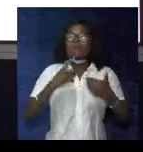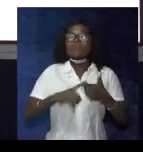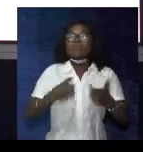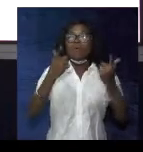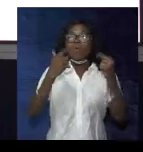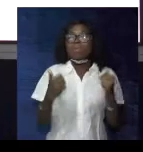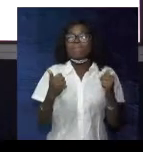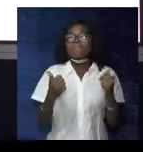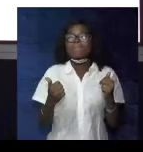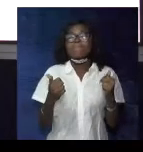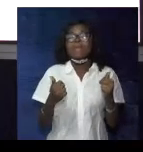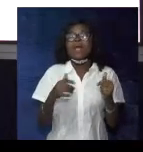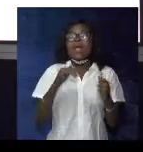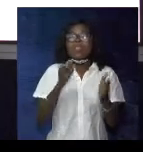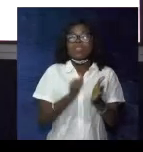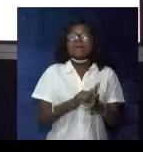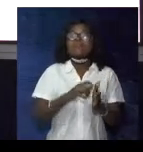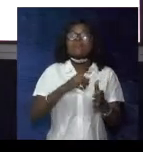have to come.